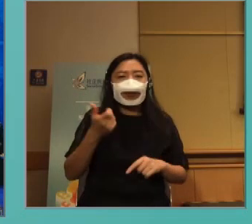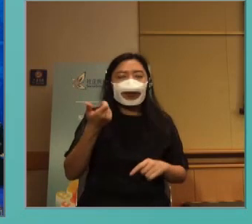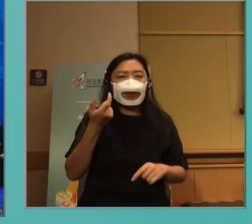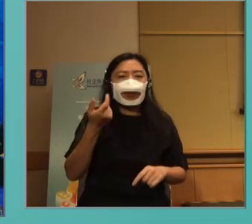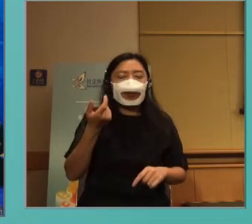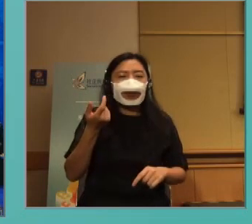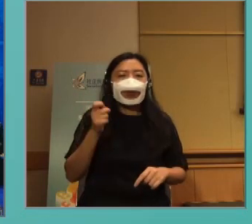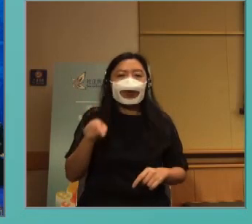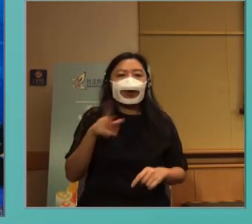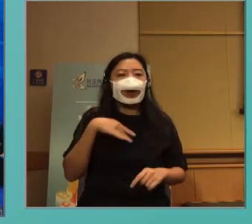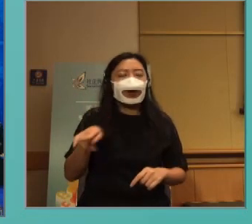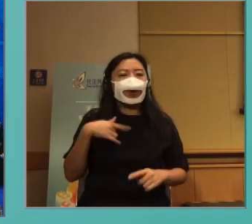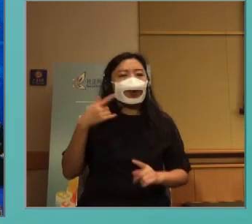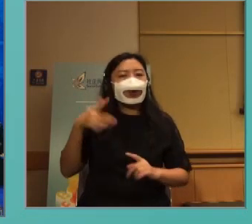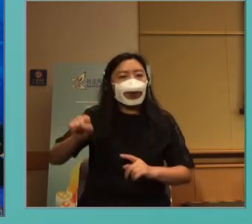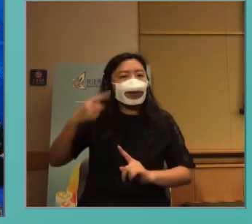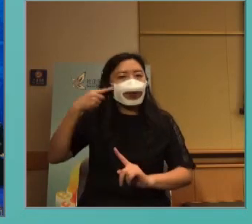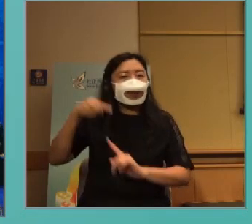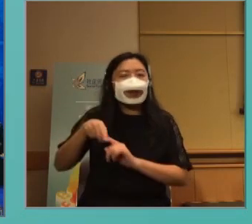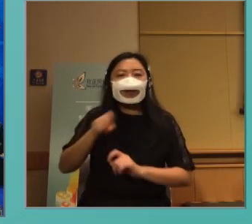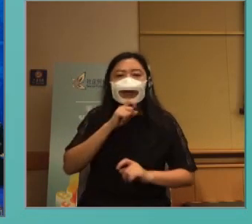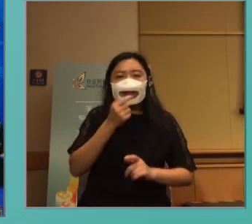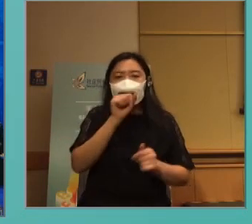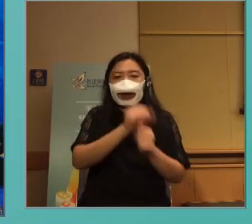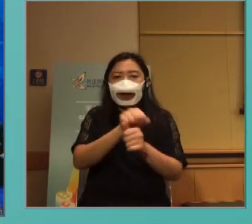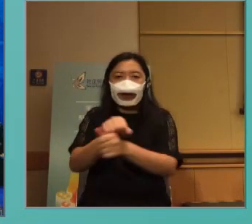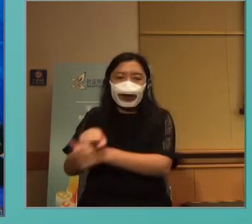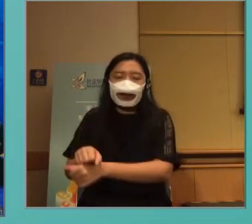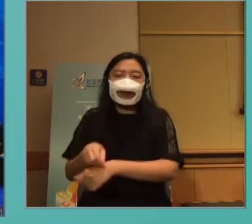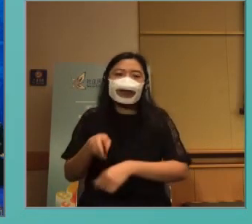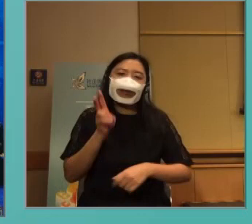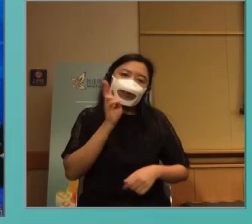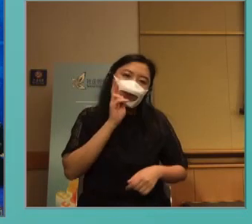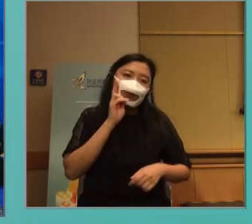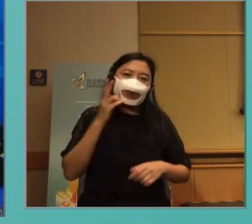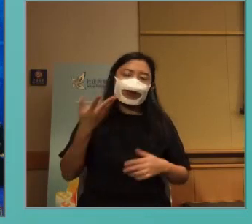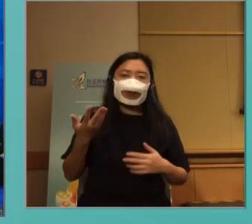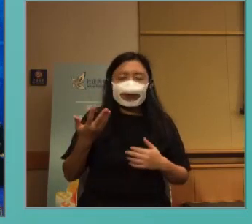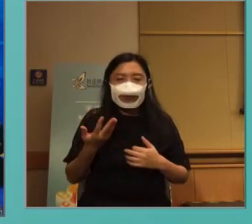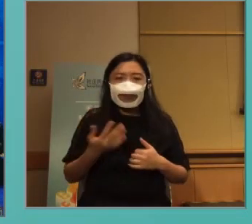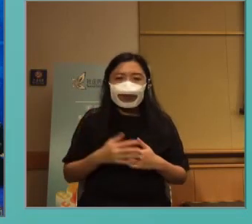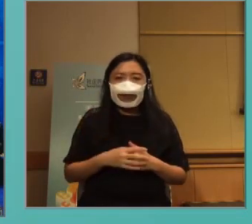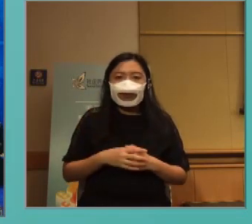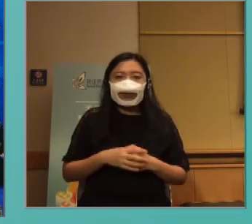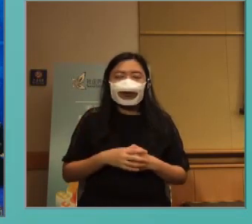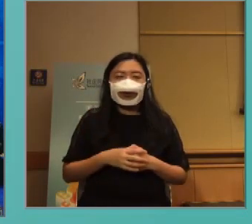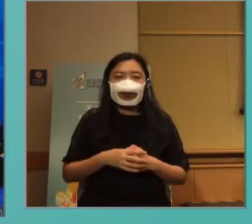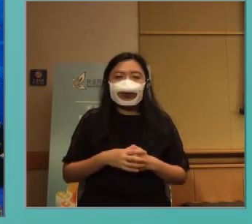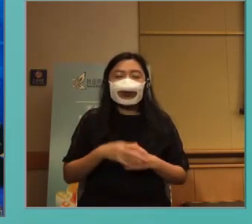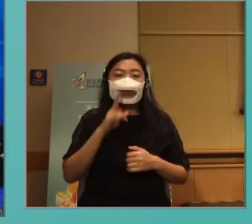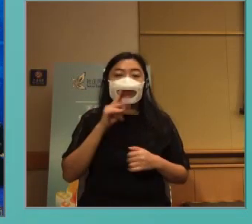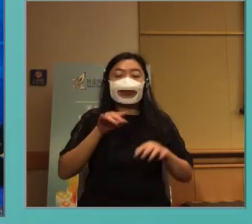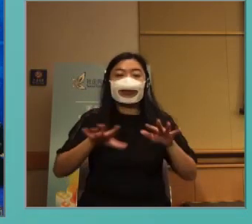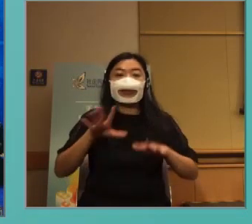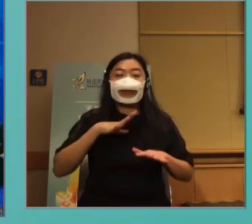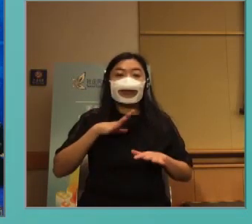delivering. They're kind of lying about it. But what will you do with it? Will you do something with it? And if there's something that you will do with it, for instance, you're going to buy